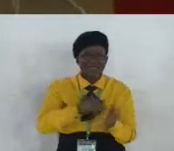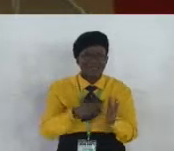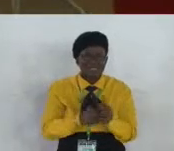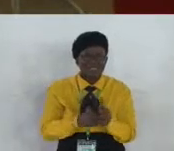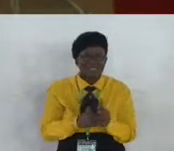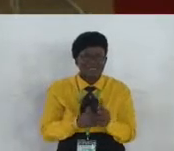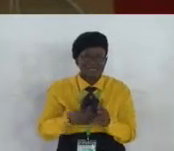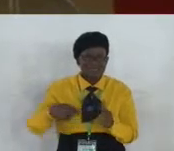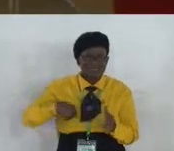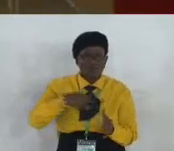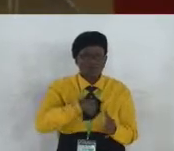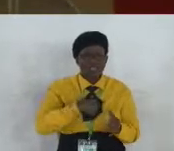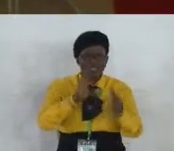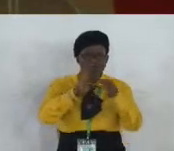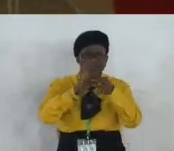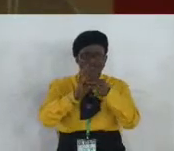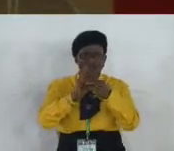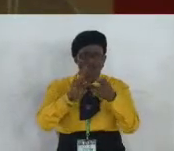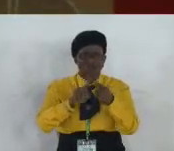to God.